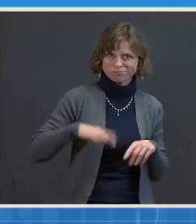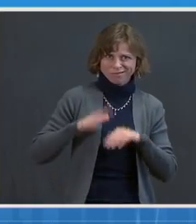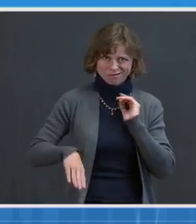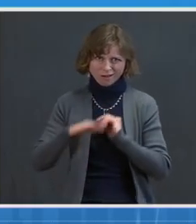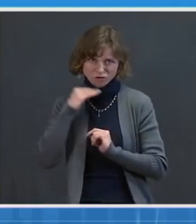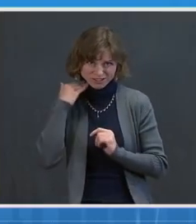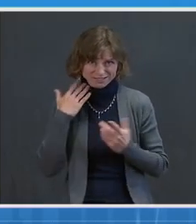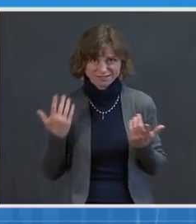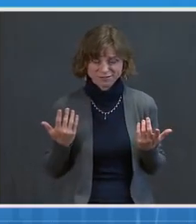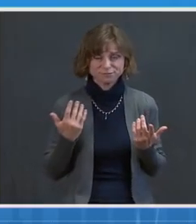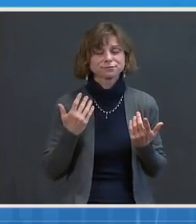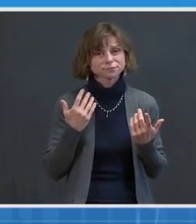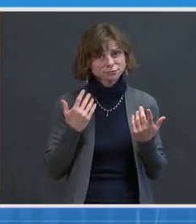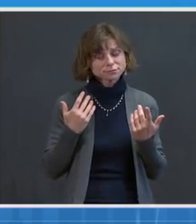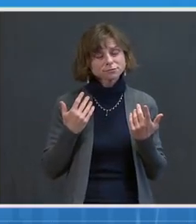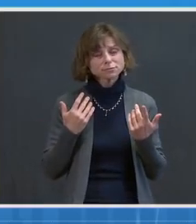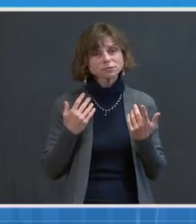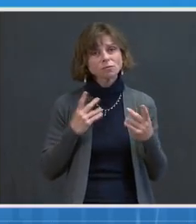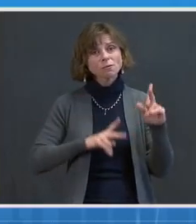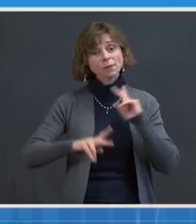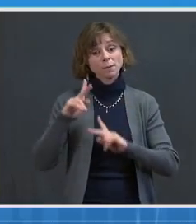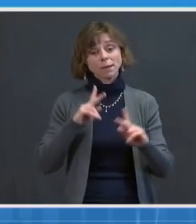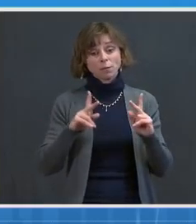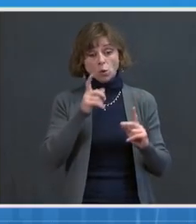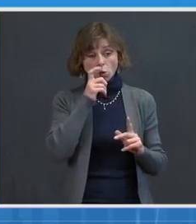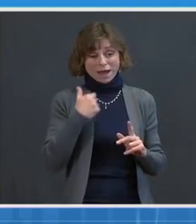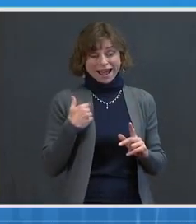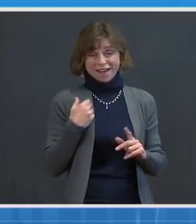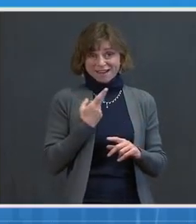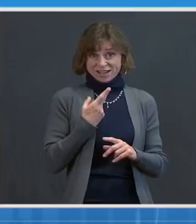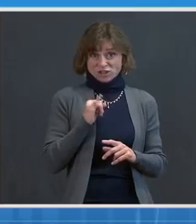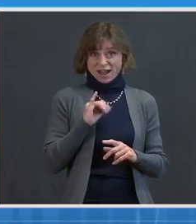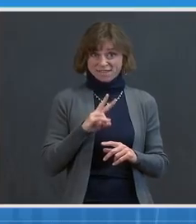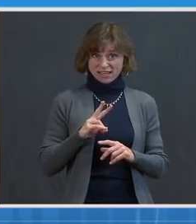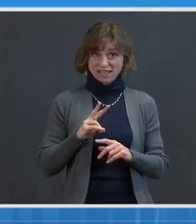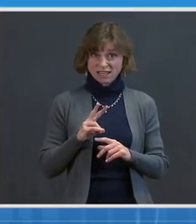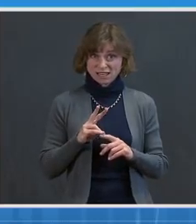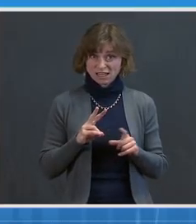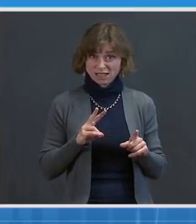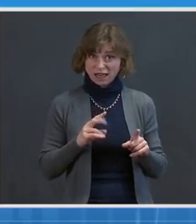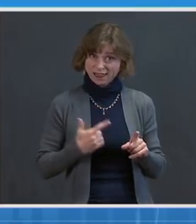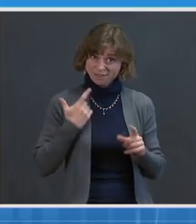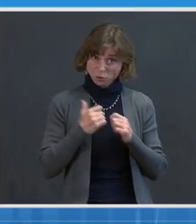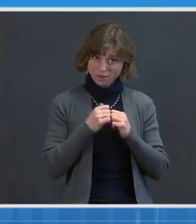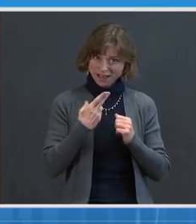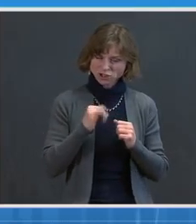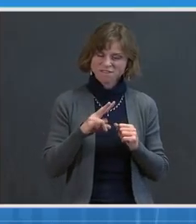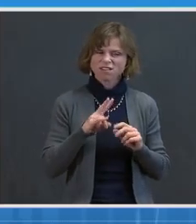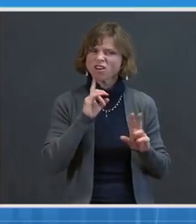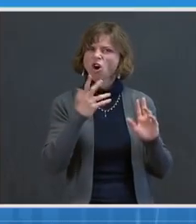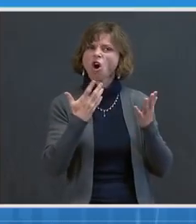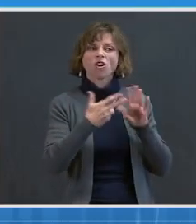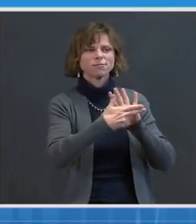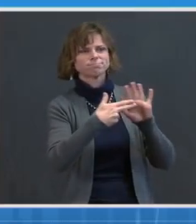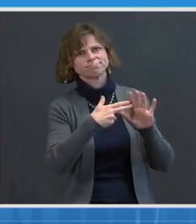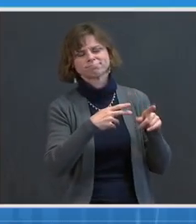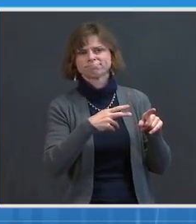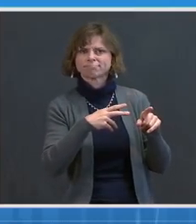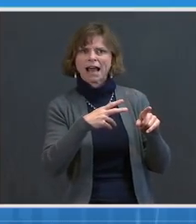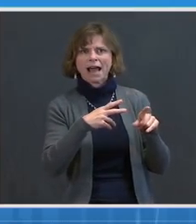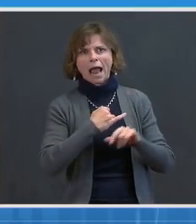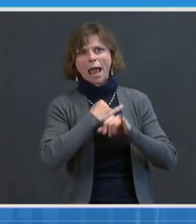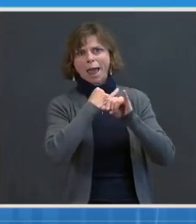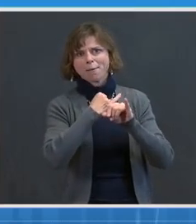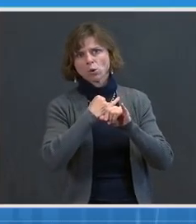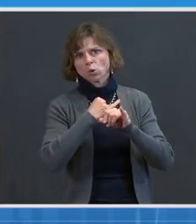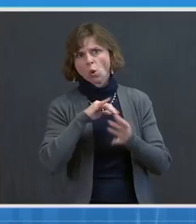with HIV, persons living with HIV, are often considered to be immunocompromised, many of them, in fact,